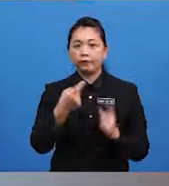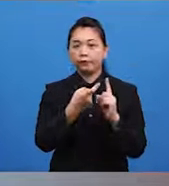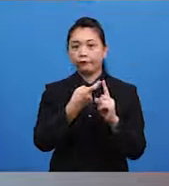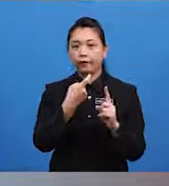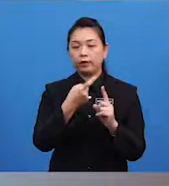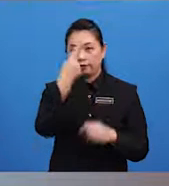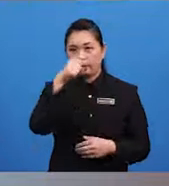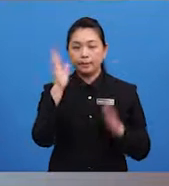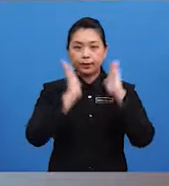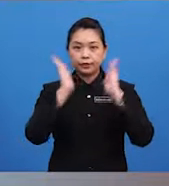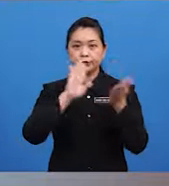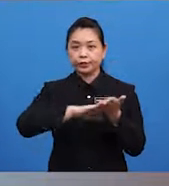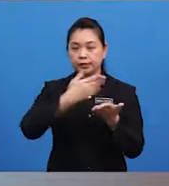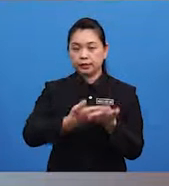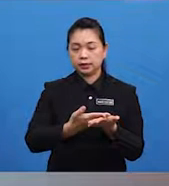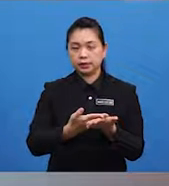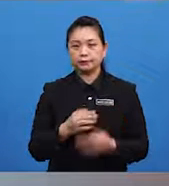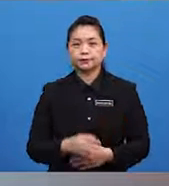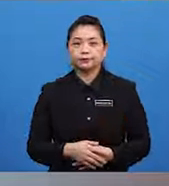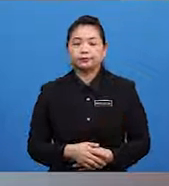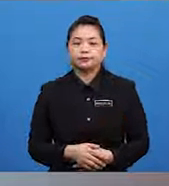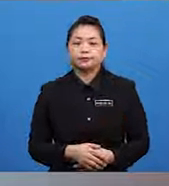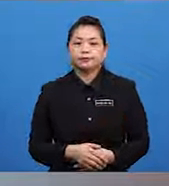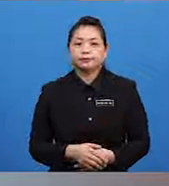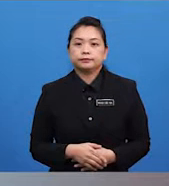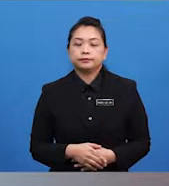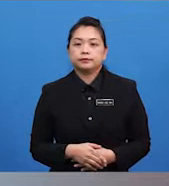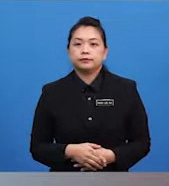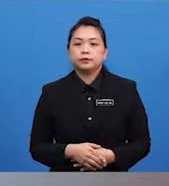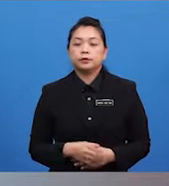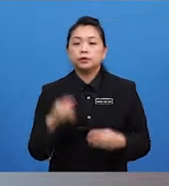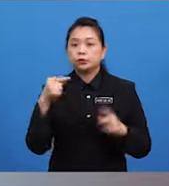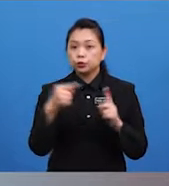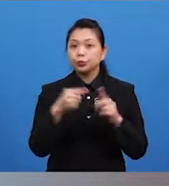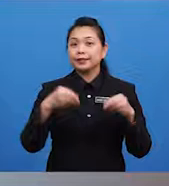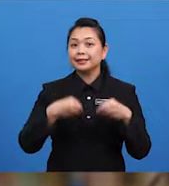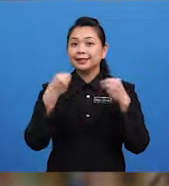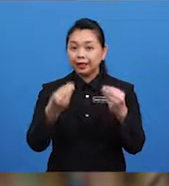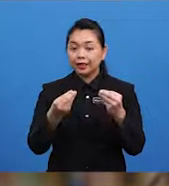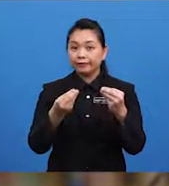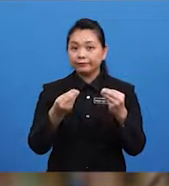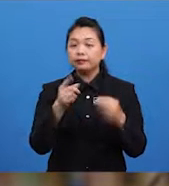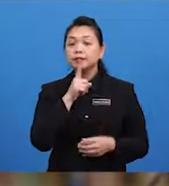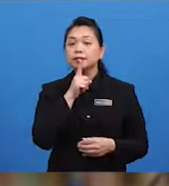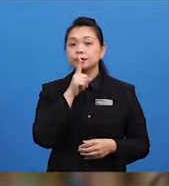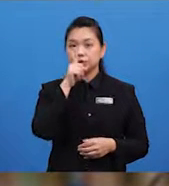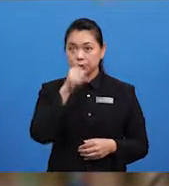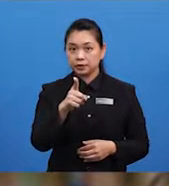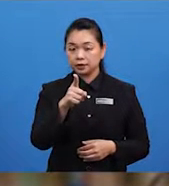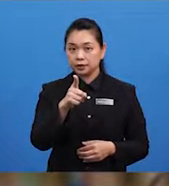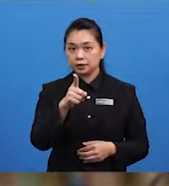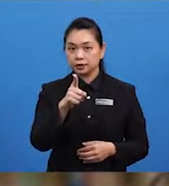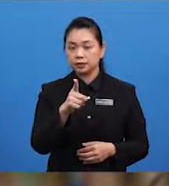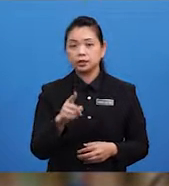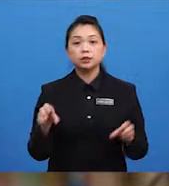Promises in this sentence means to give an assurance. Now, do you know